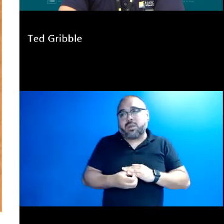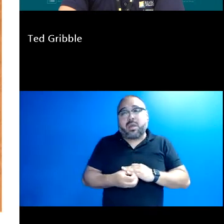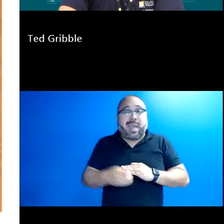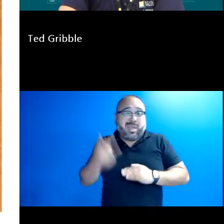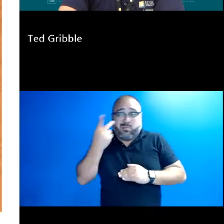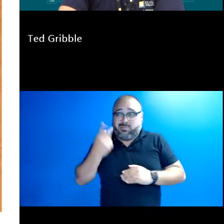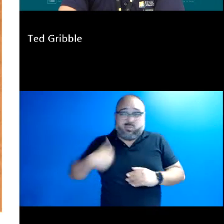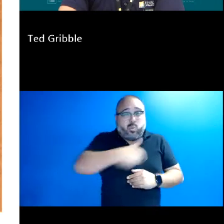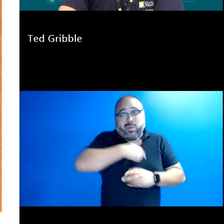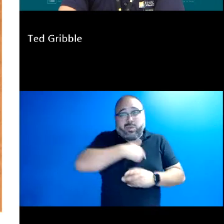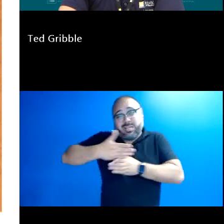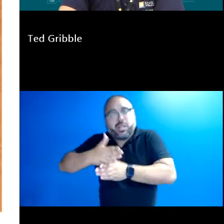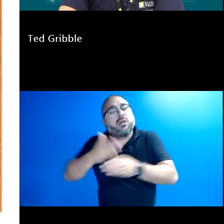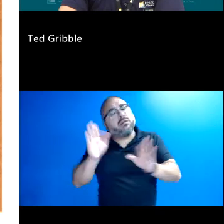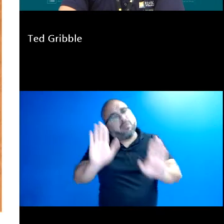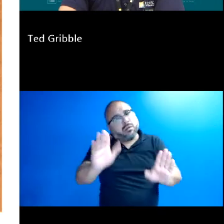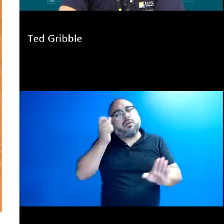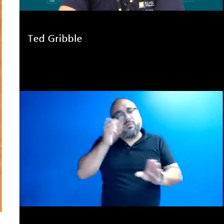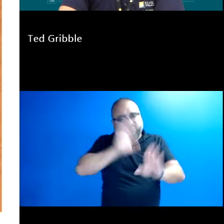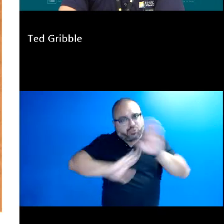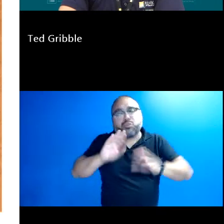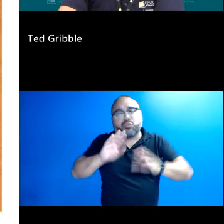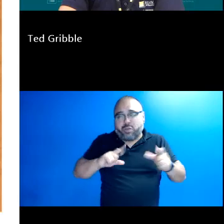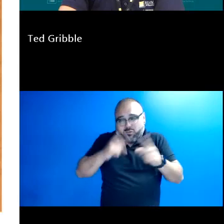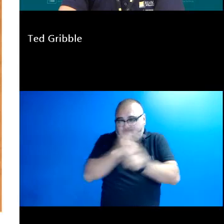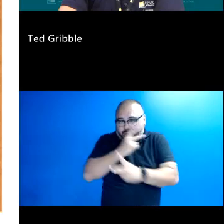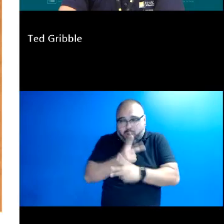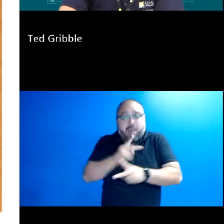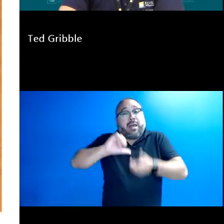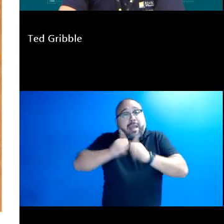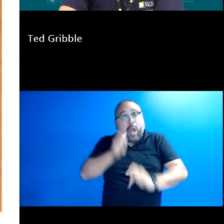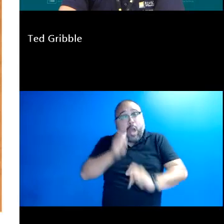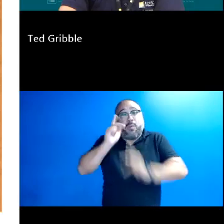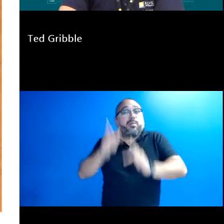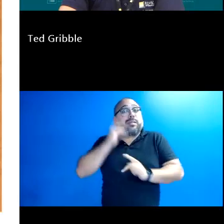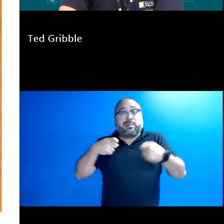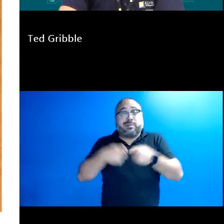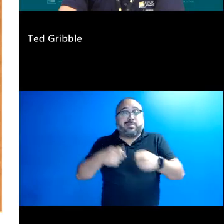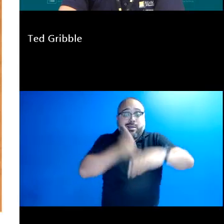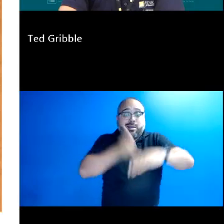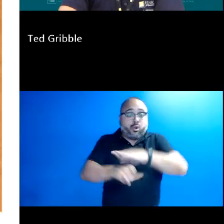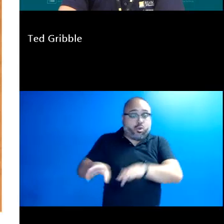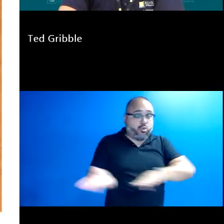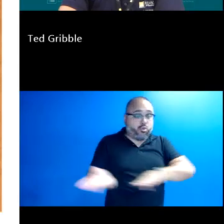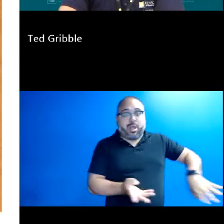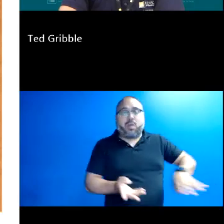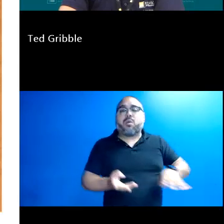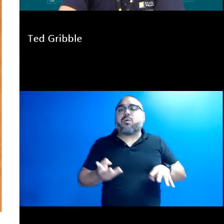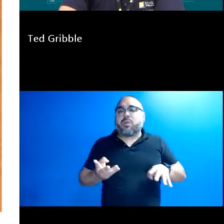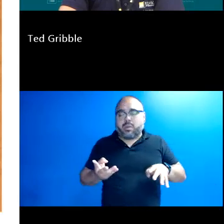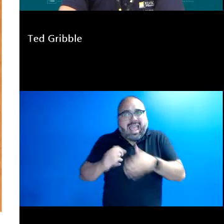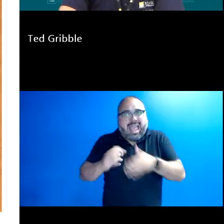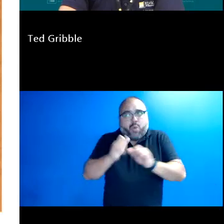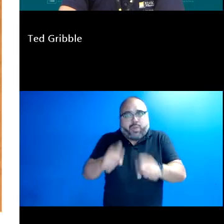are trying to think of ways to move some of these customers who are undergrounded to other circuits when we can. We have switching